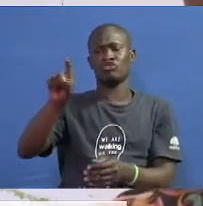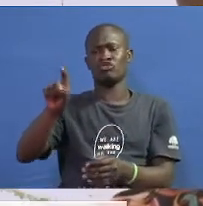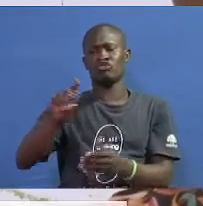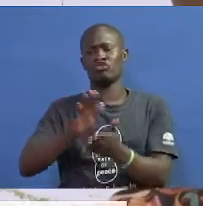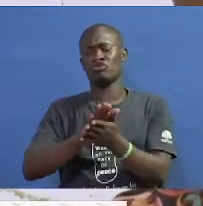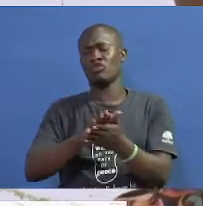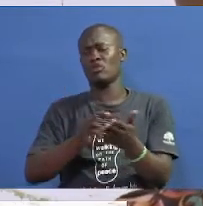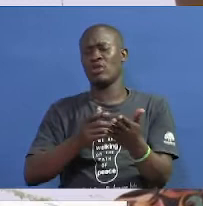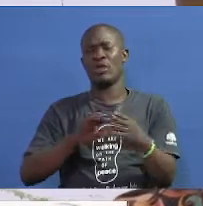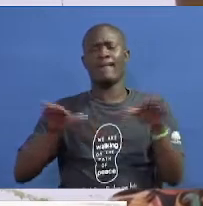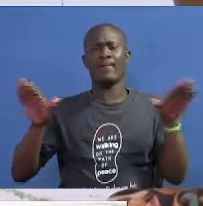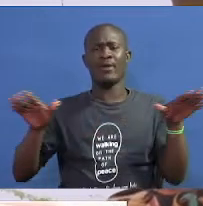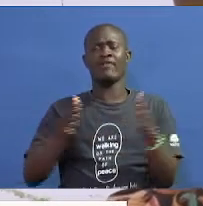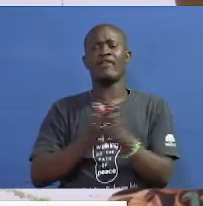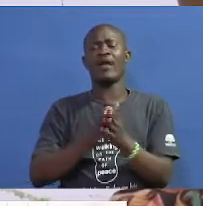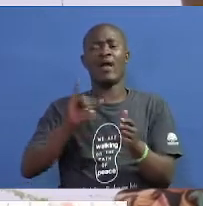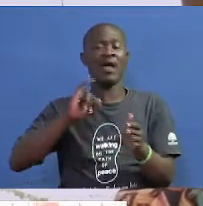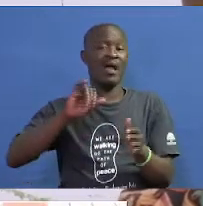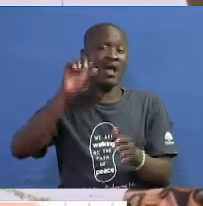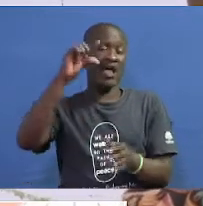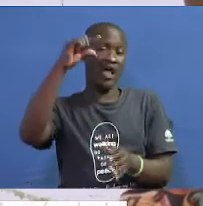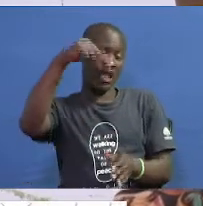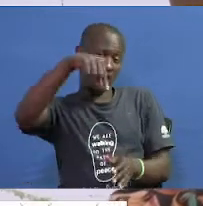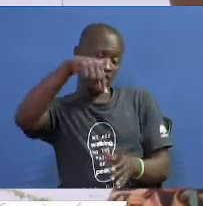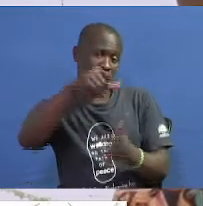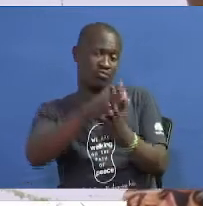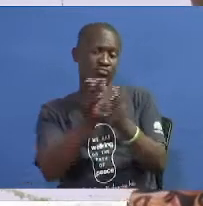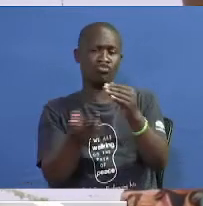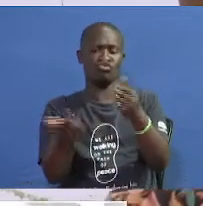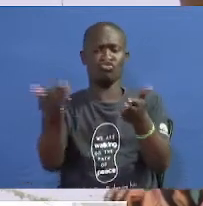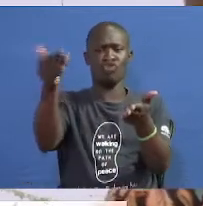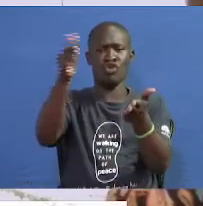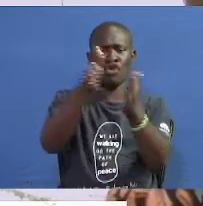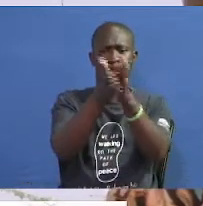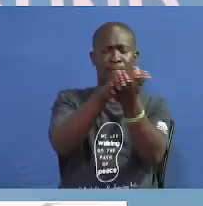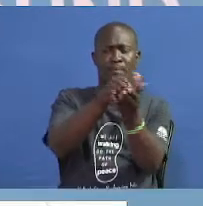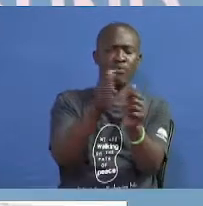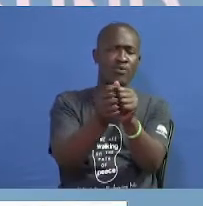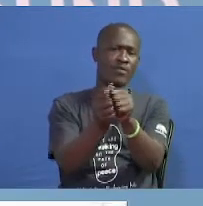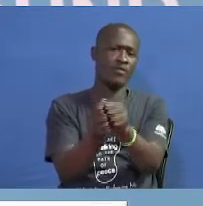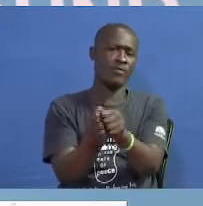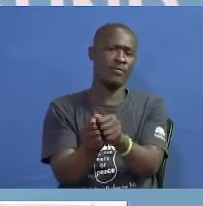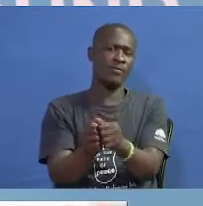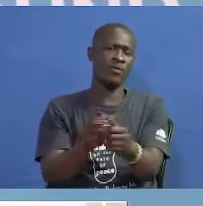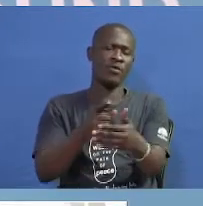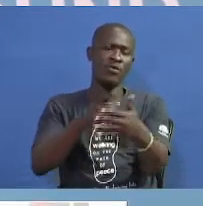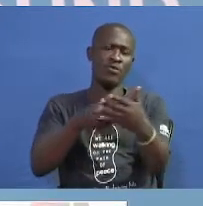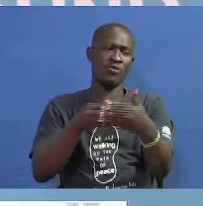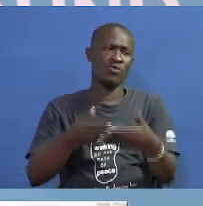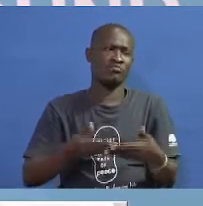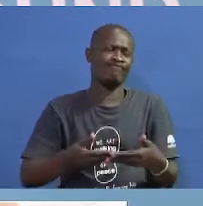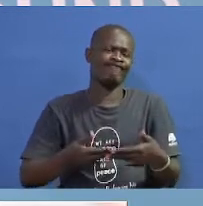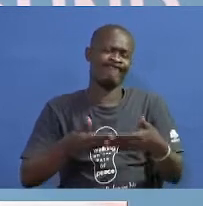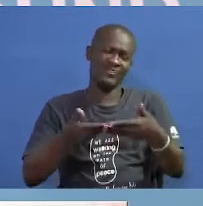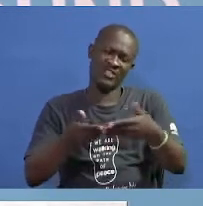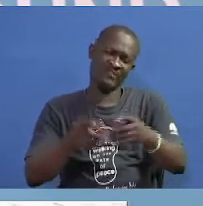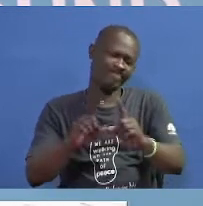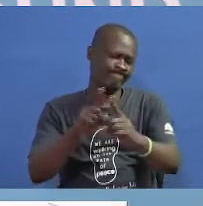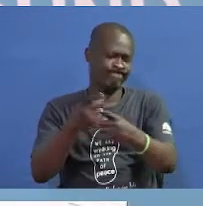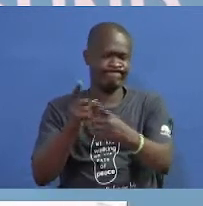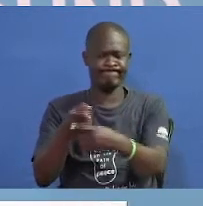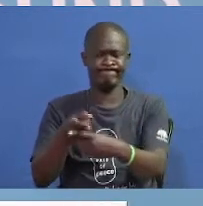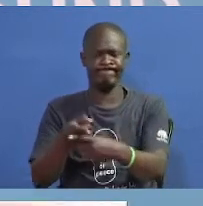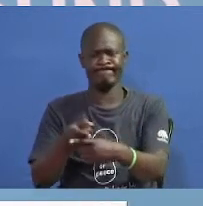Butterfly IQ device was, was come up with, right? So, what sets the difference